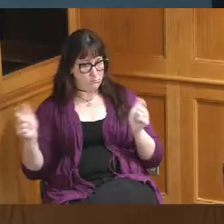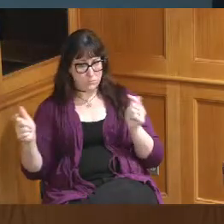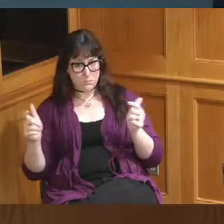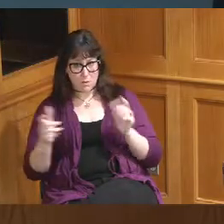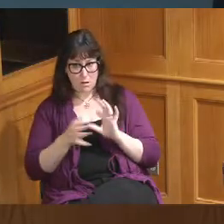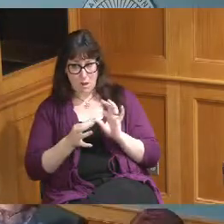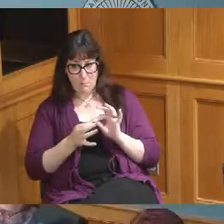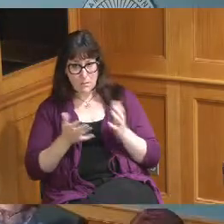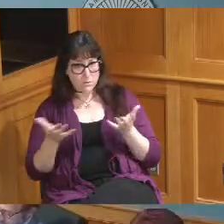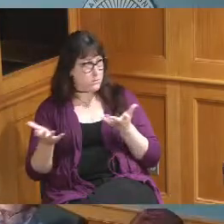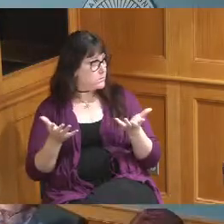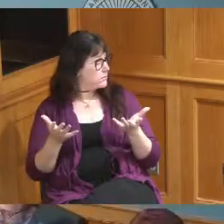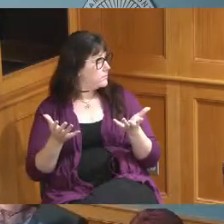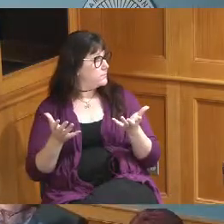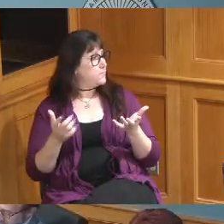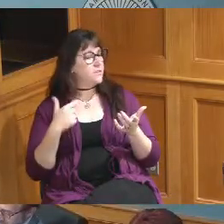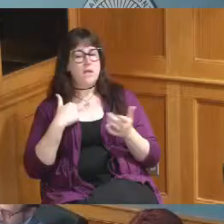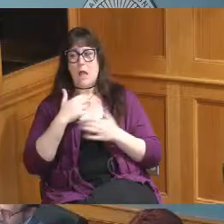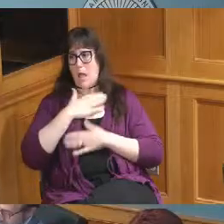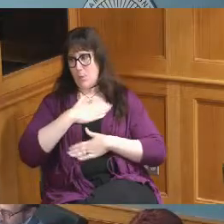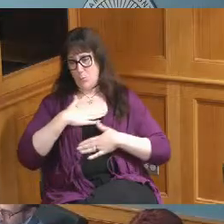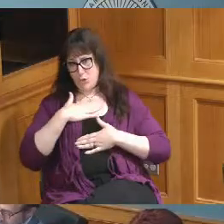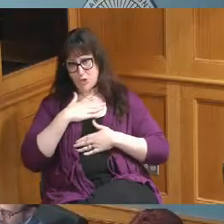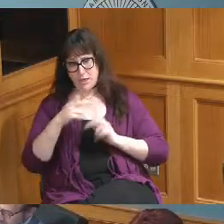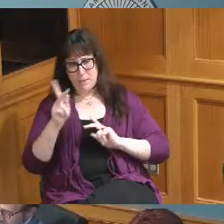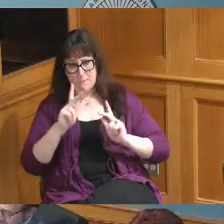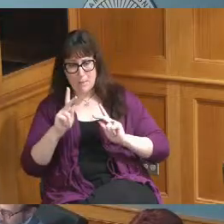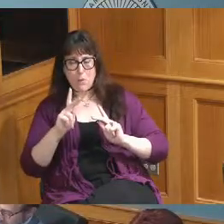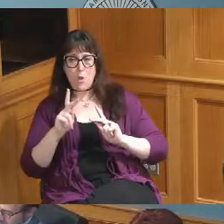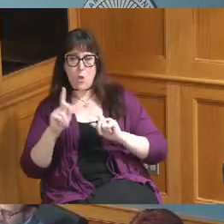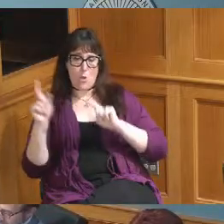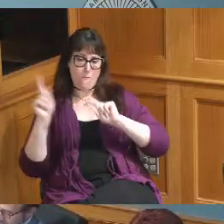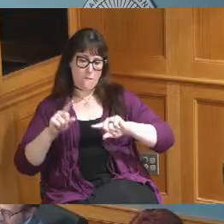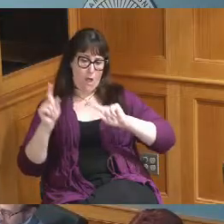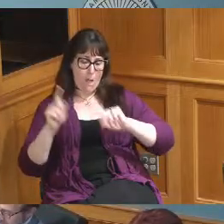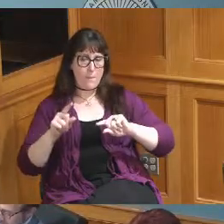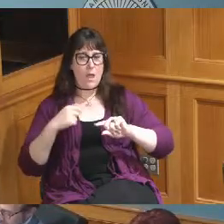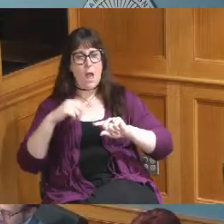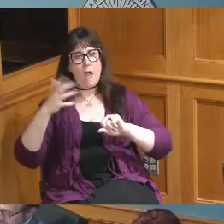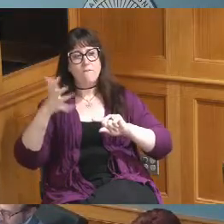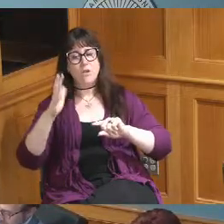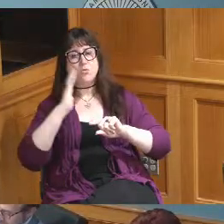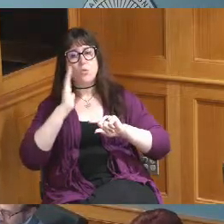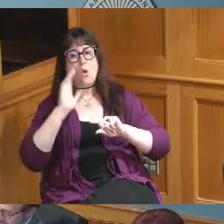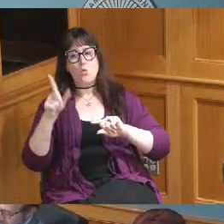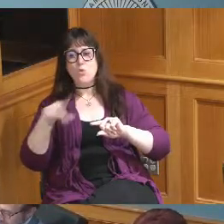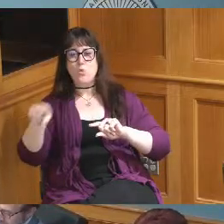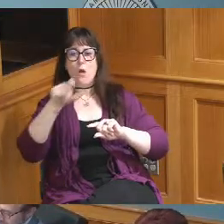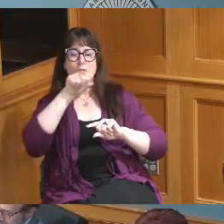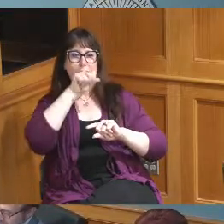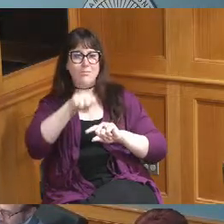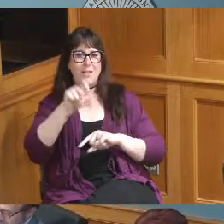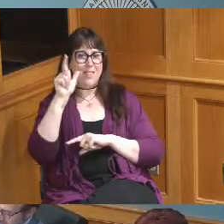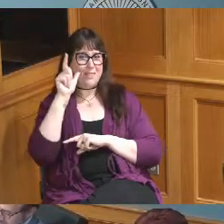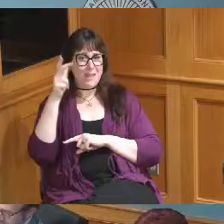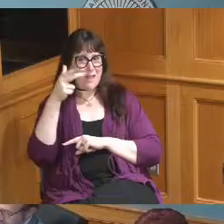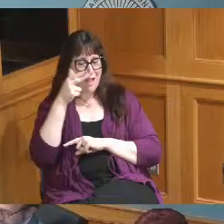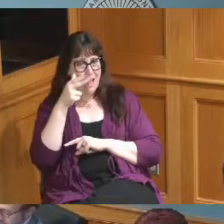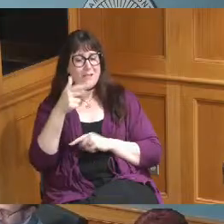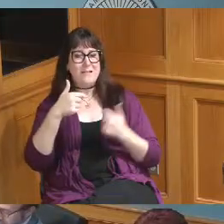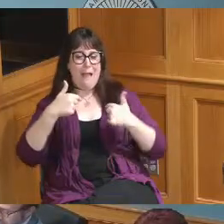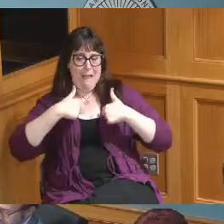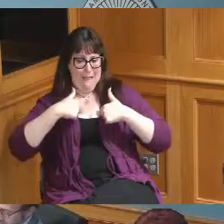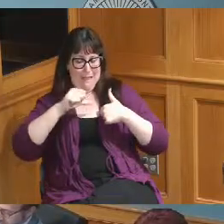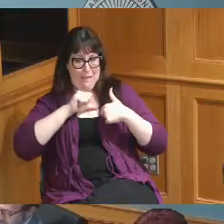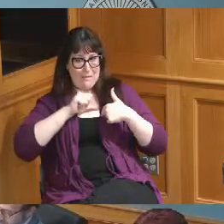like. Well, I just appreciate the ones who have come out to speak. I know how much you love Lincoln Heights. I also love Lincoln Heights. I don't live